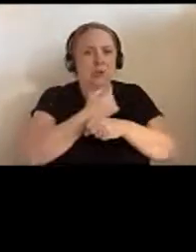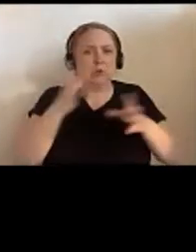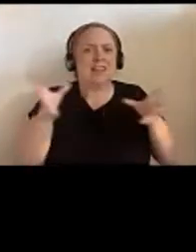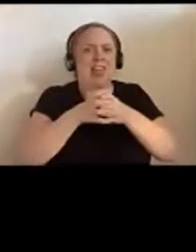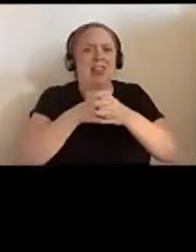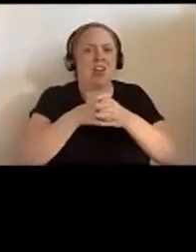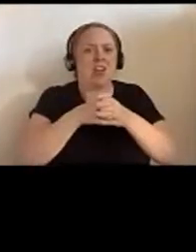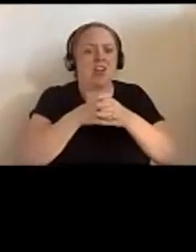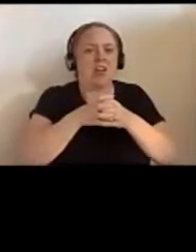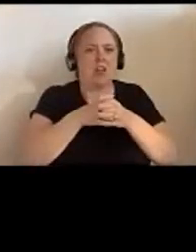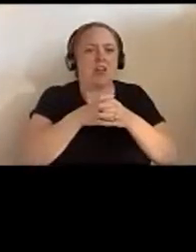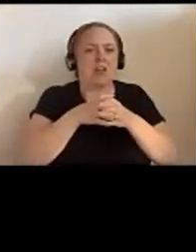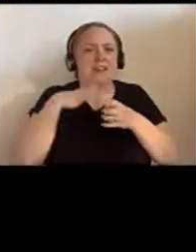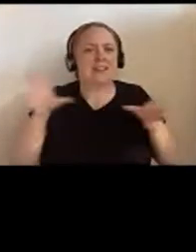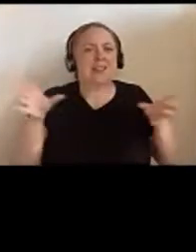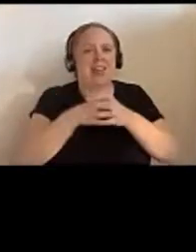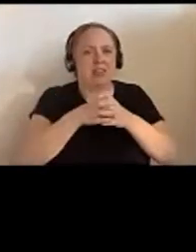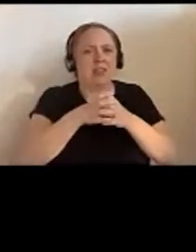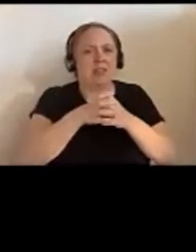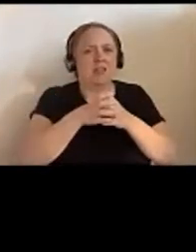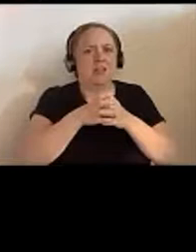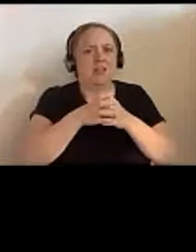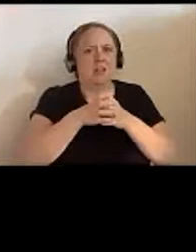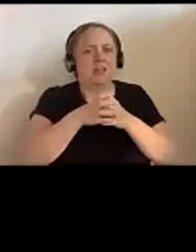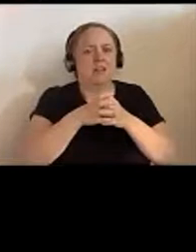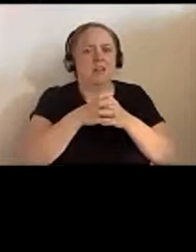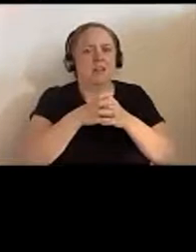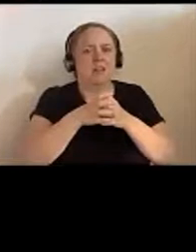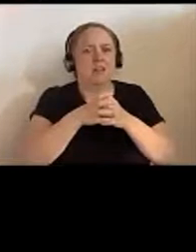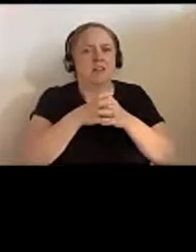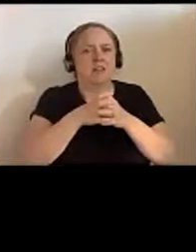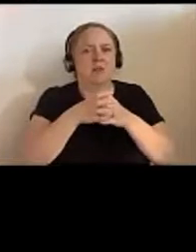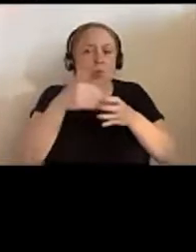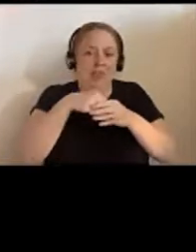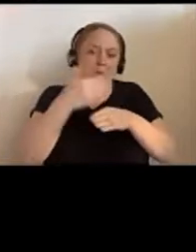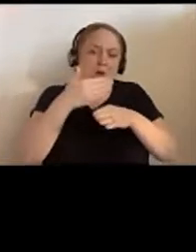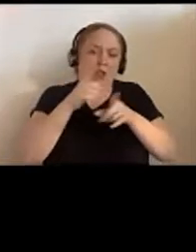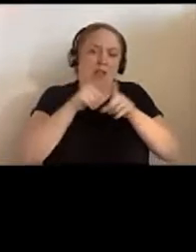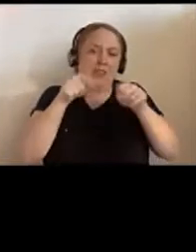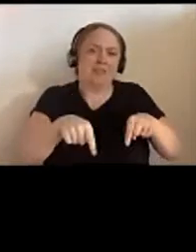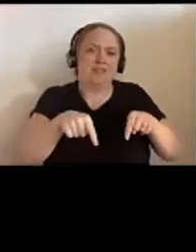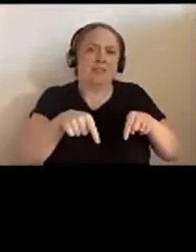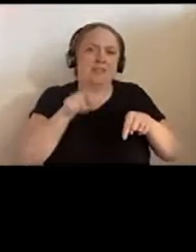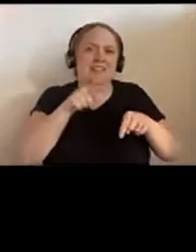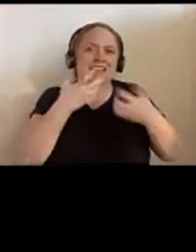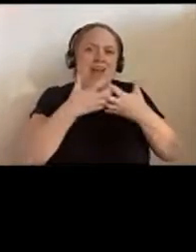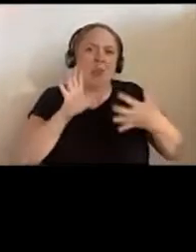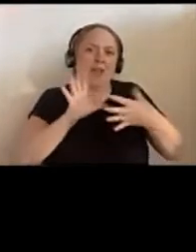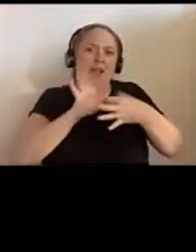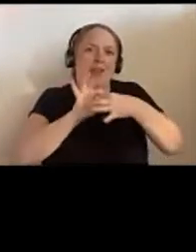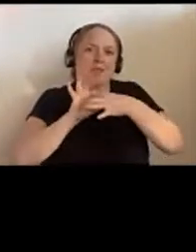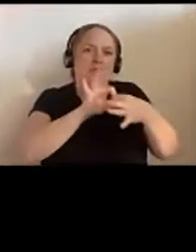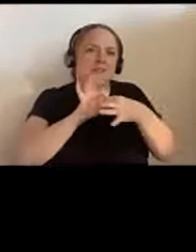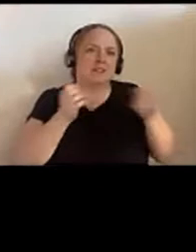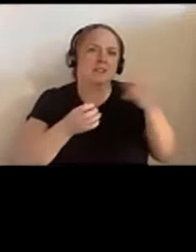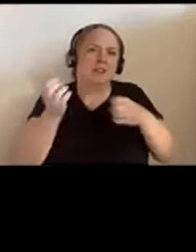do we need together within a work like this? Yeah, and again, that's how the collaborative comes back in, because I won't be making